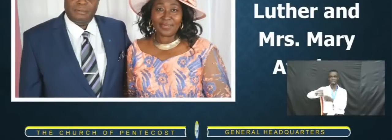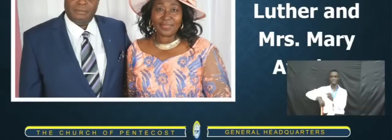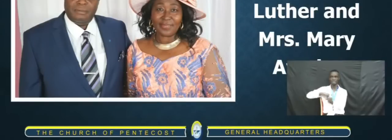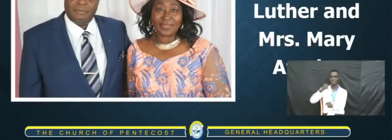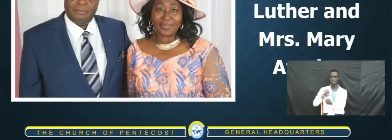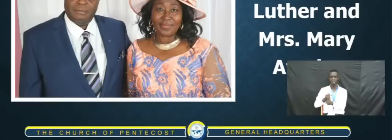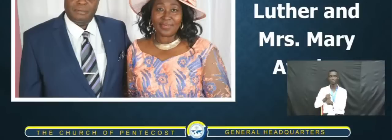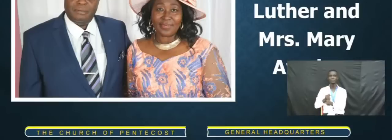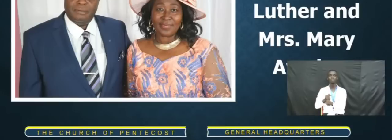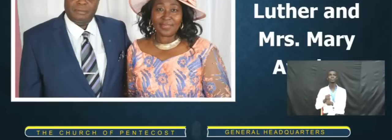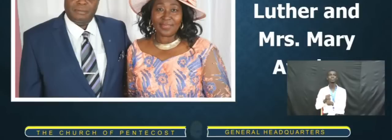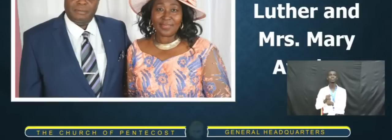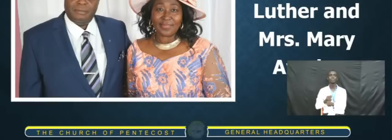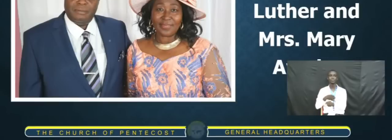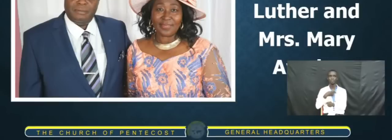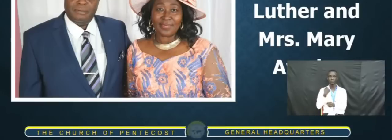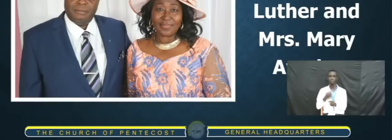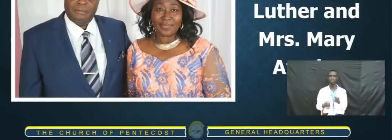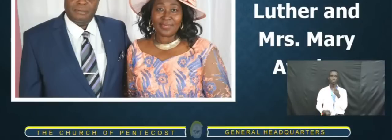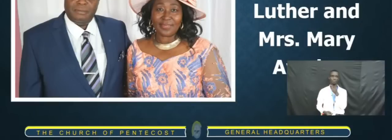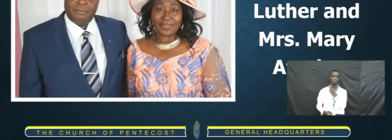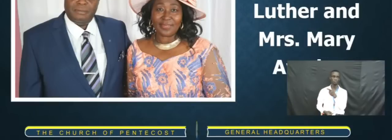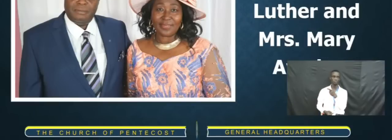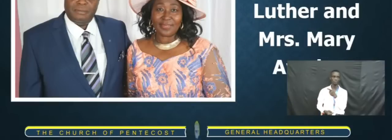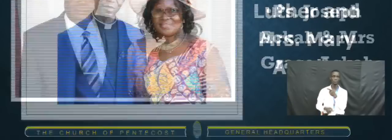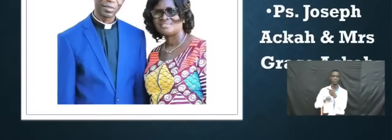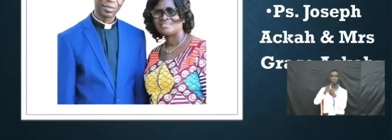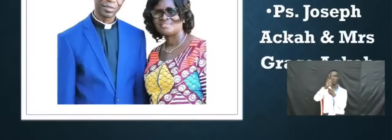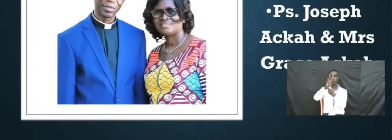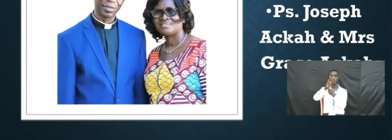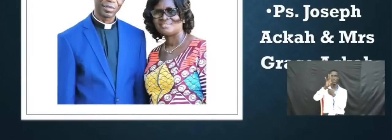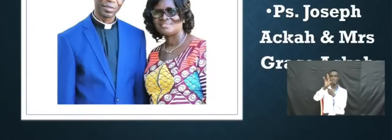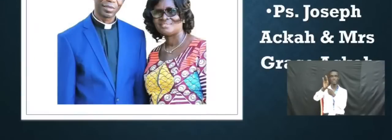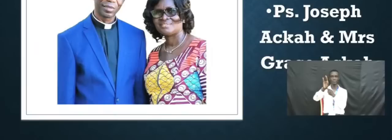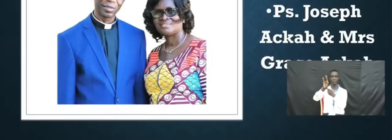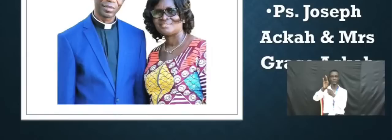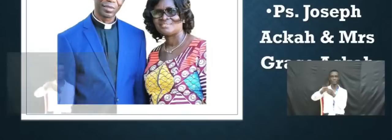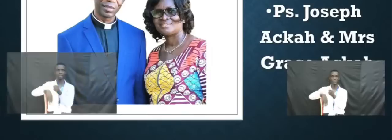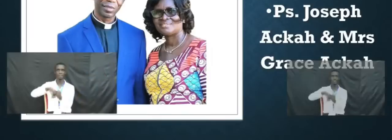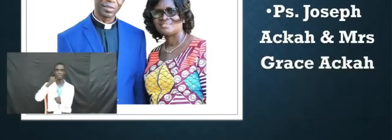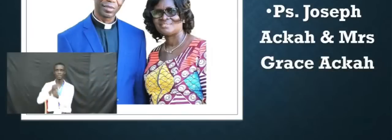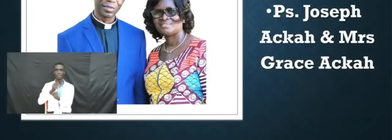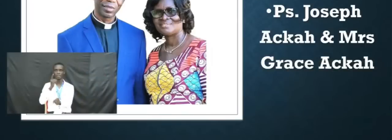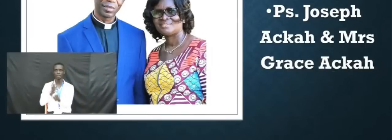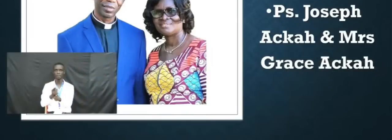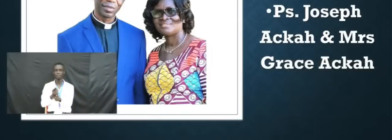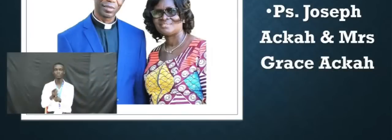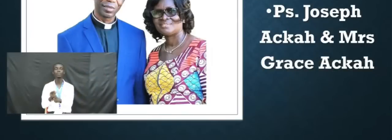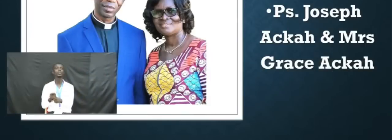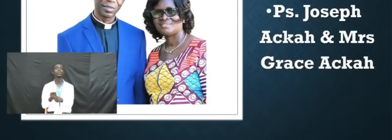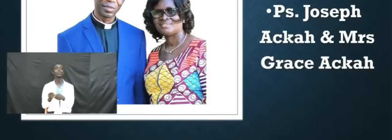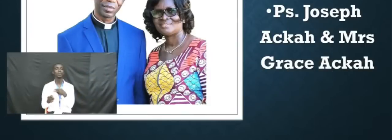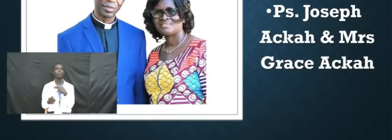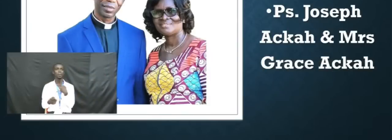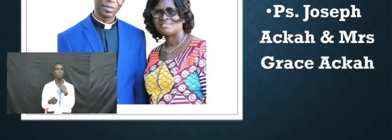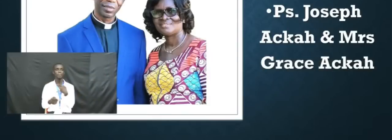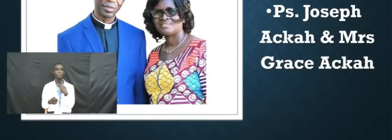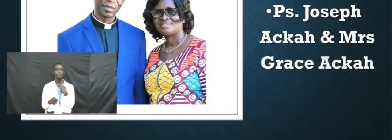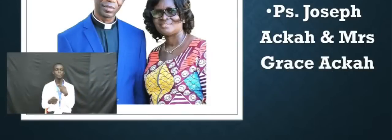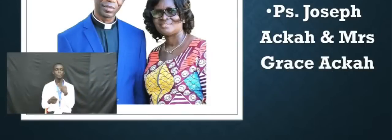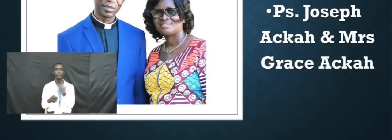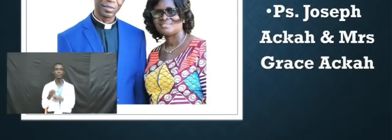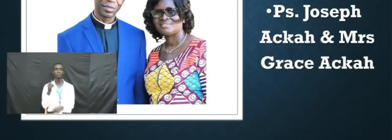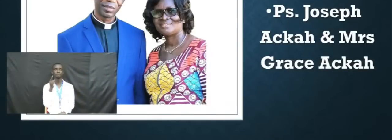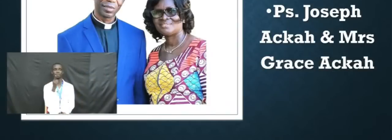Pastor Joseph Aka also served 27 years. Pastor Isaac Justice Kofi